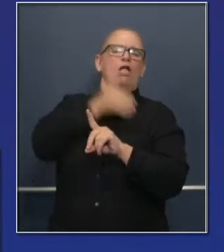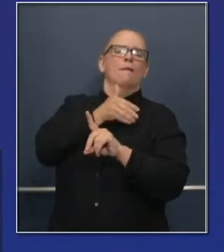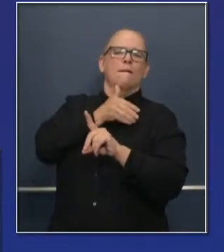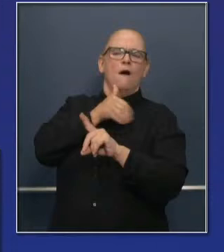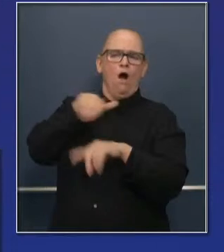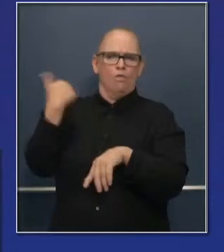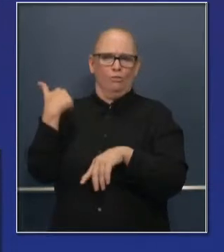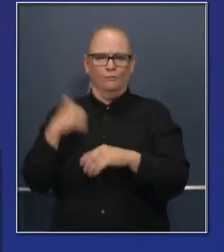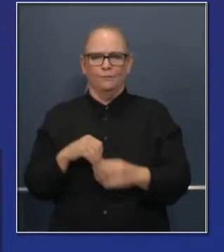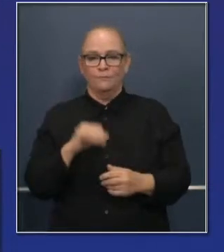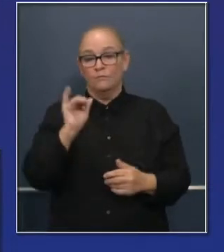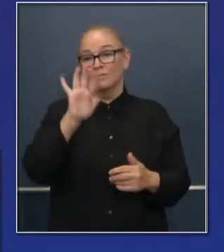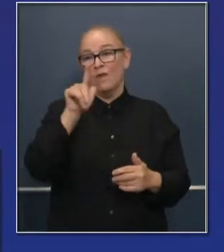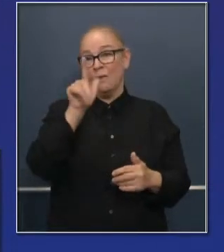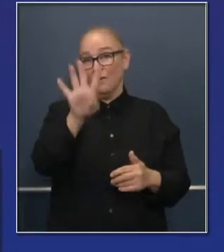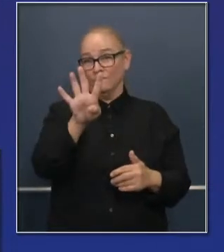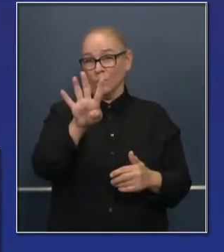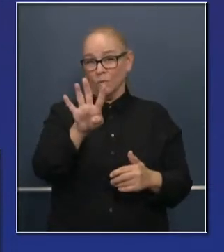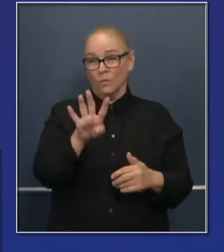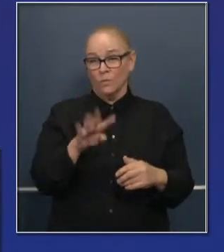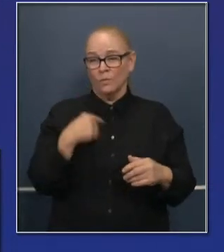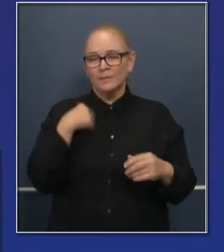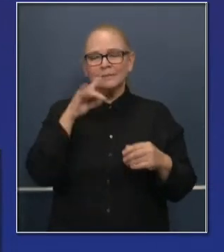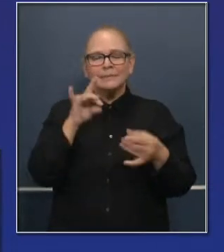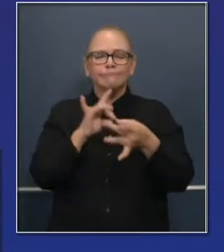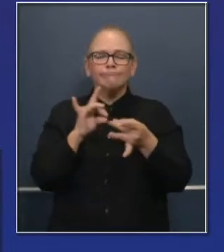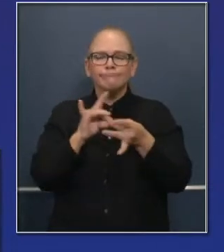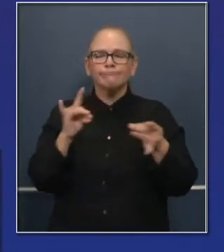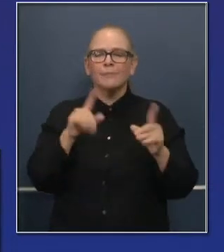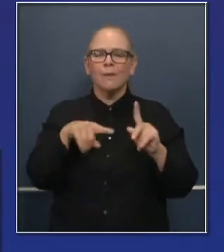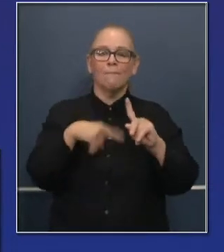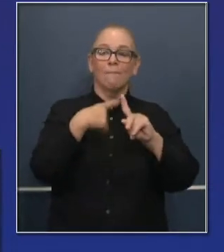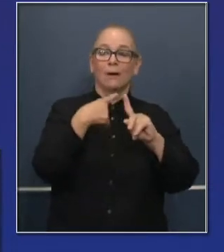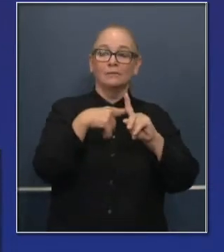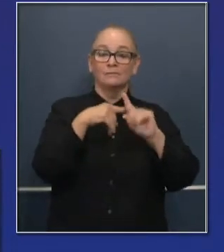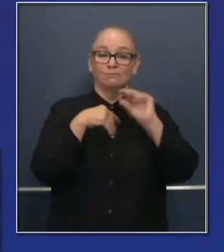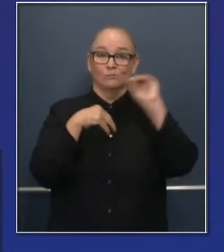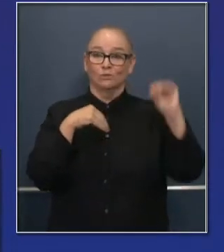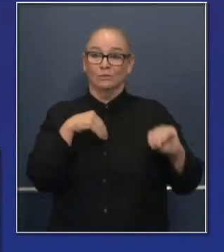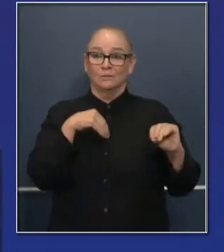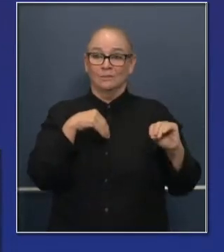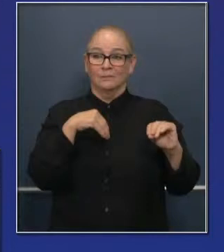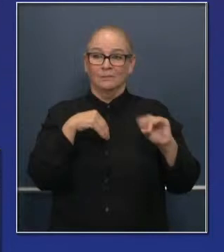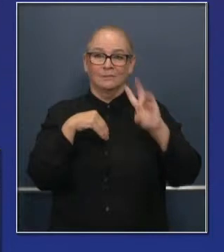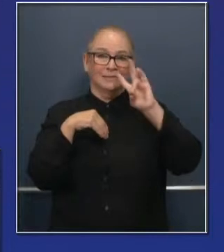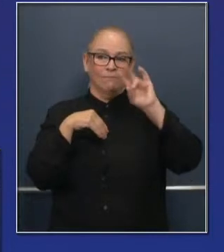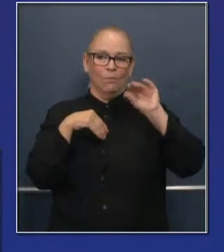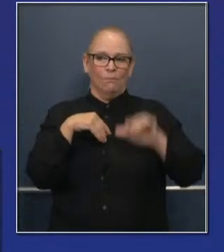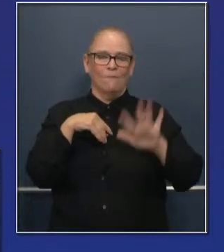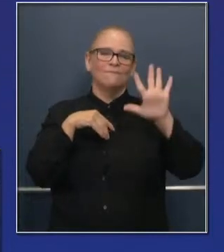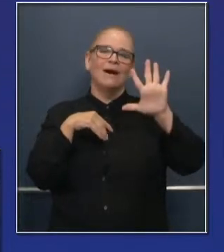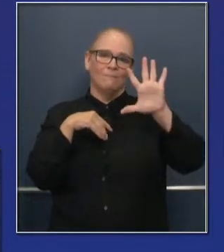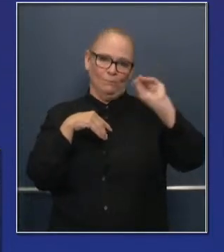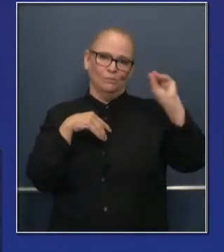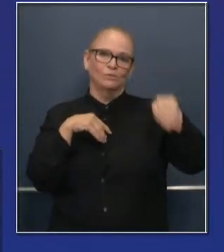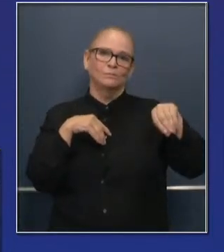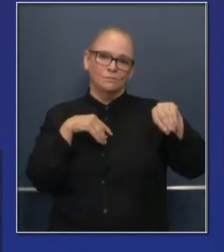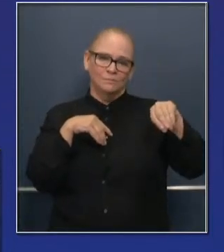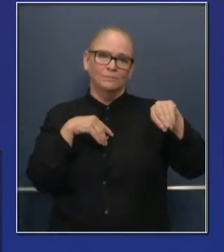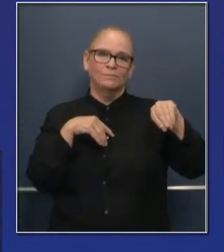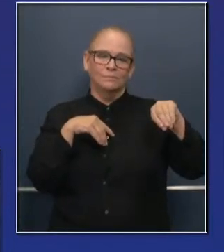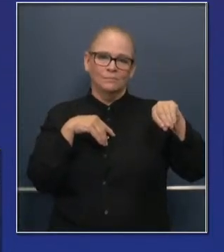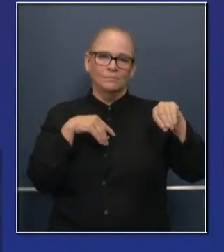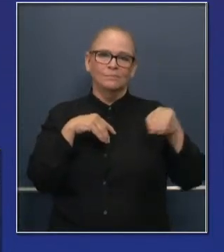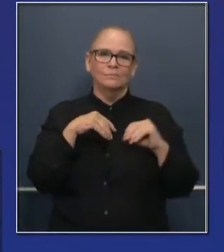rate was 7.8%, got to about 8% at its peak. The 7-day positivity rate